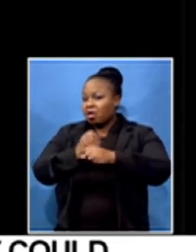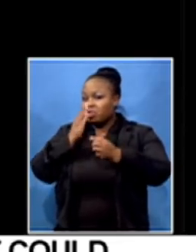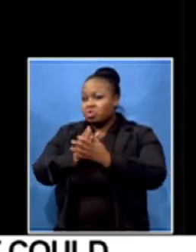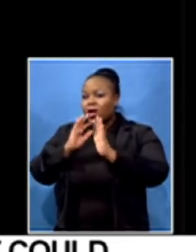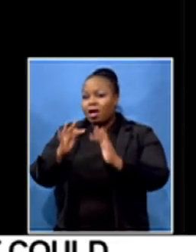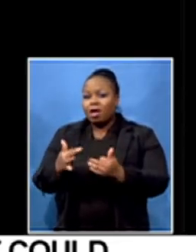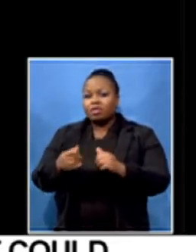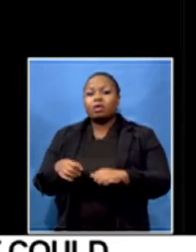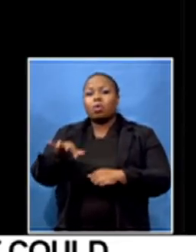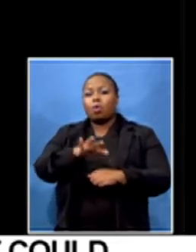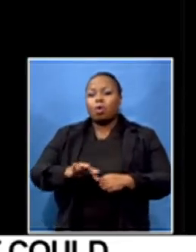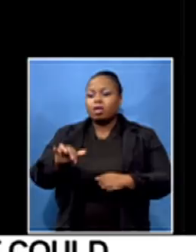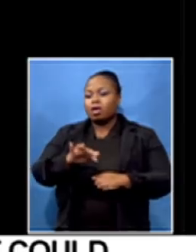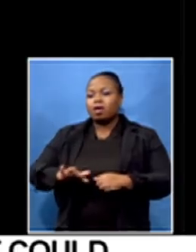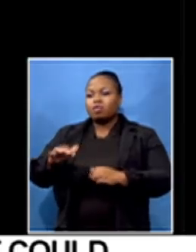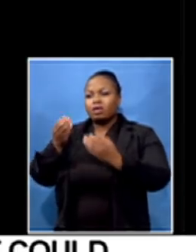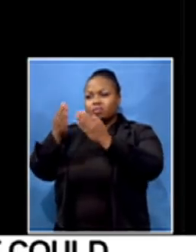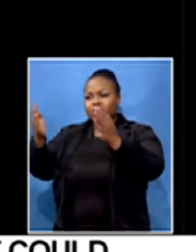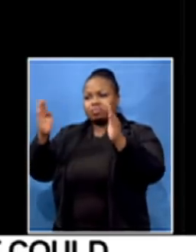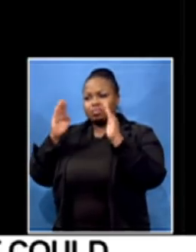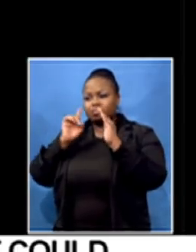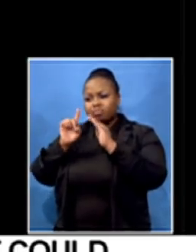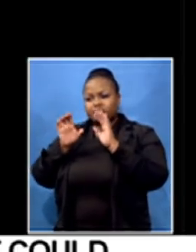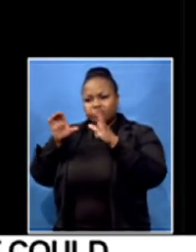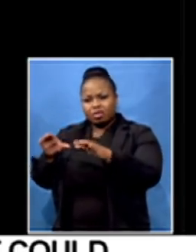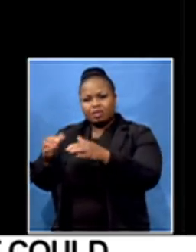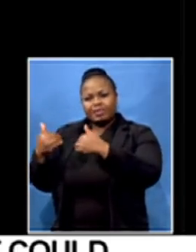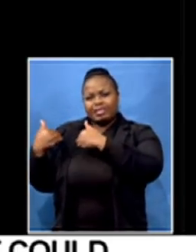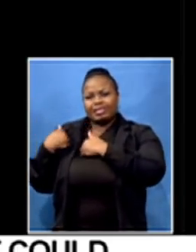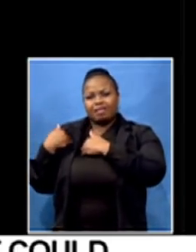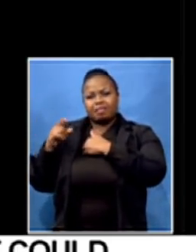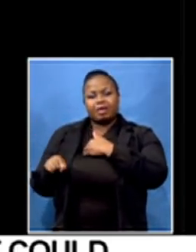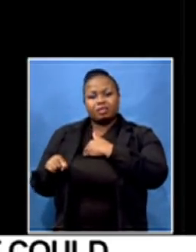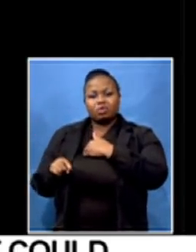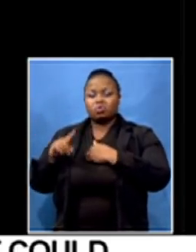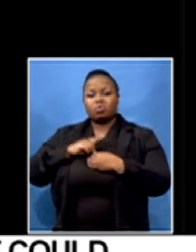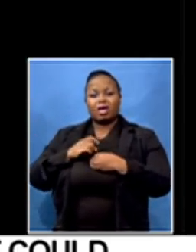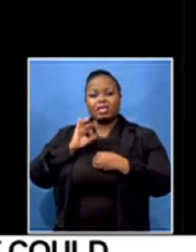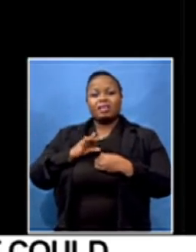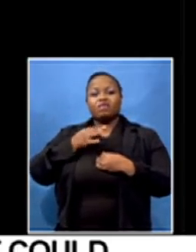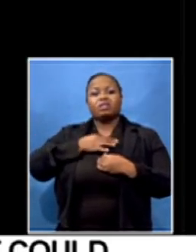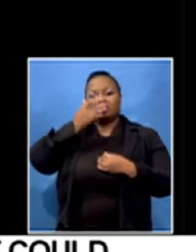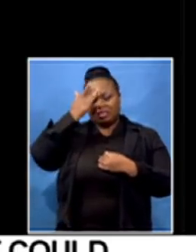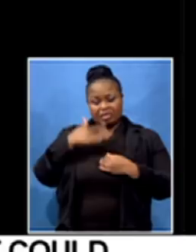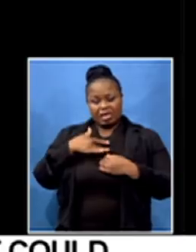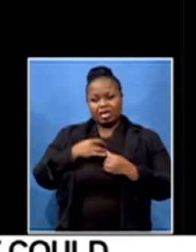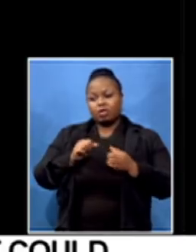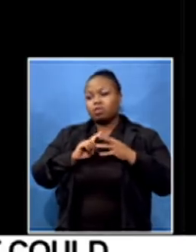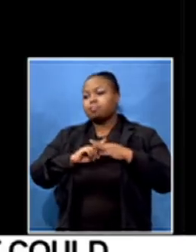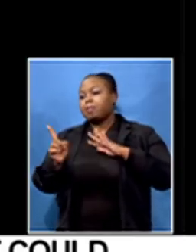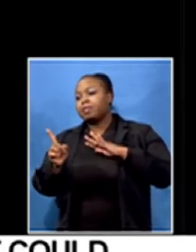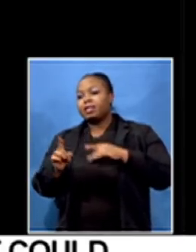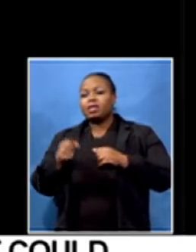persons under investigation do not escape and become a risk to others who are infected? Thank you.